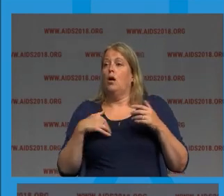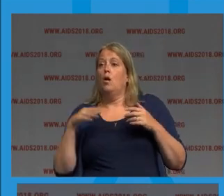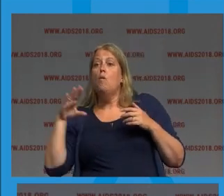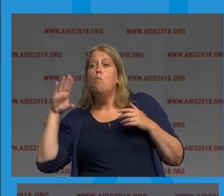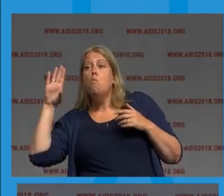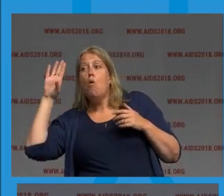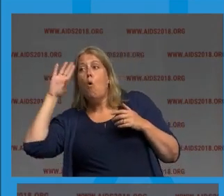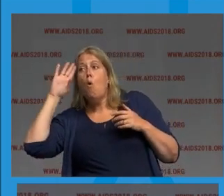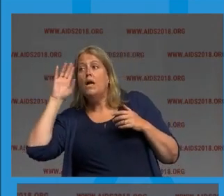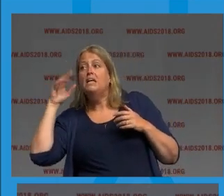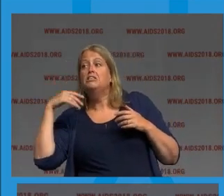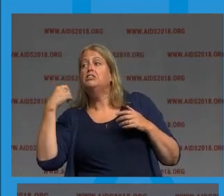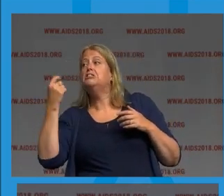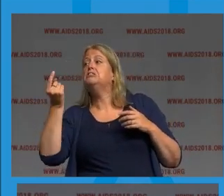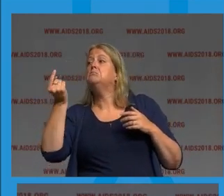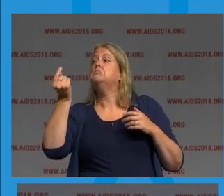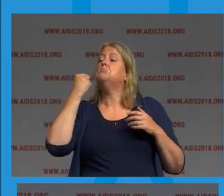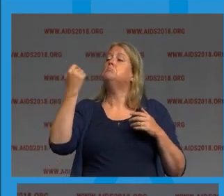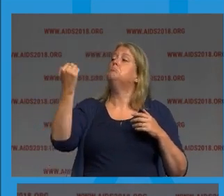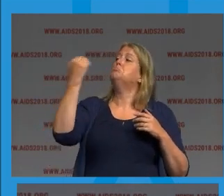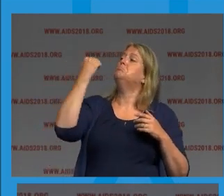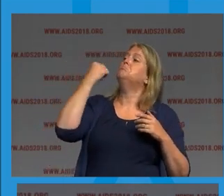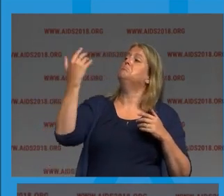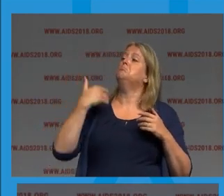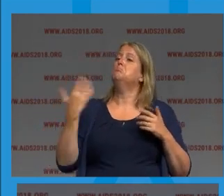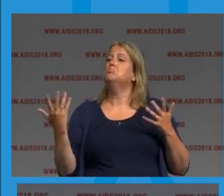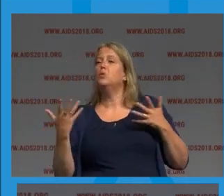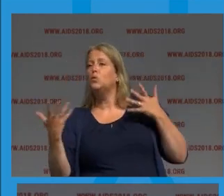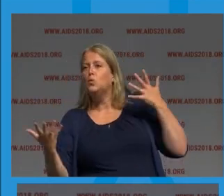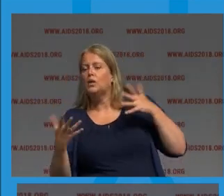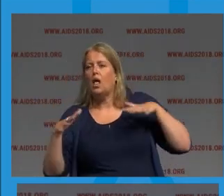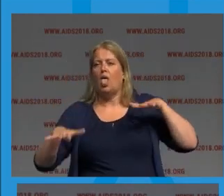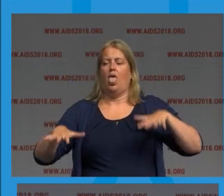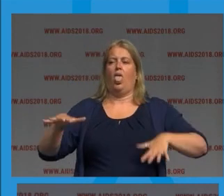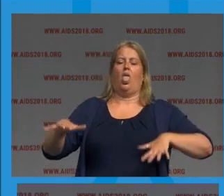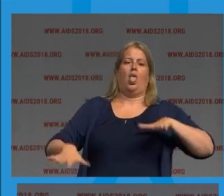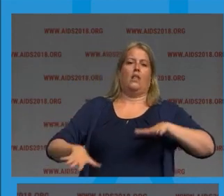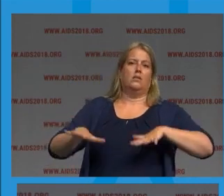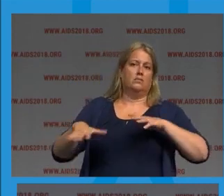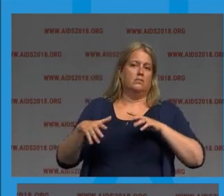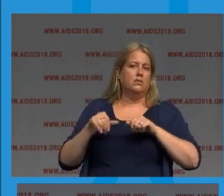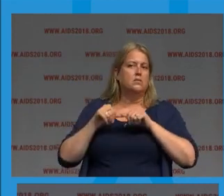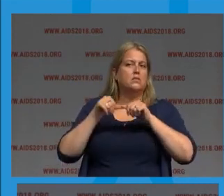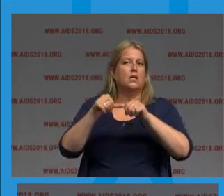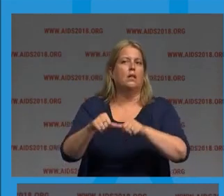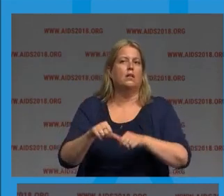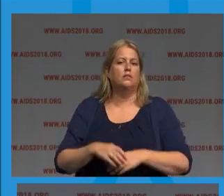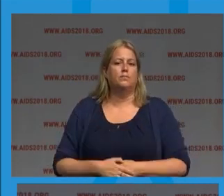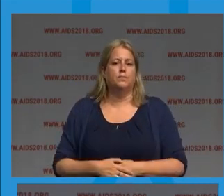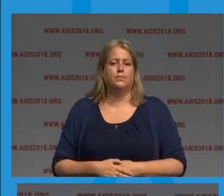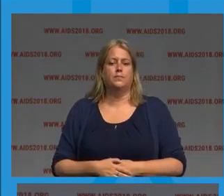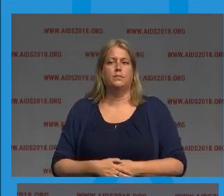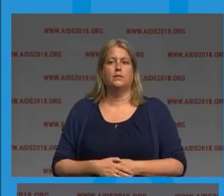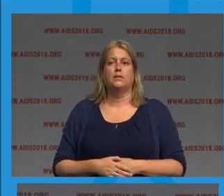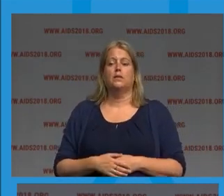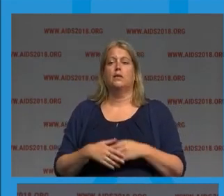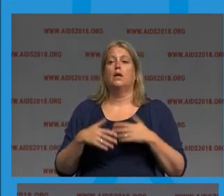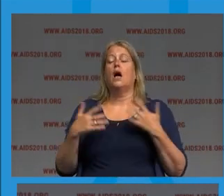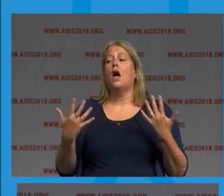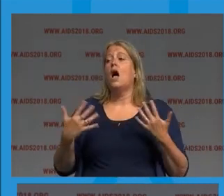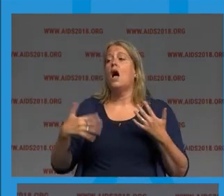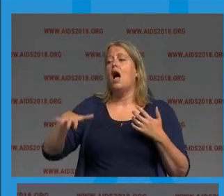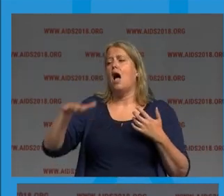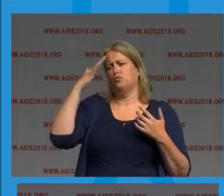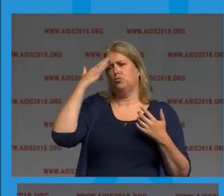knocking on my door from someone accusing me of God knows what? So I wanted to say that also with the survivors that I know, a lot of them